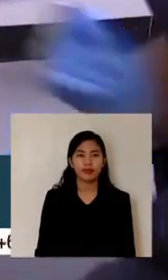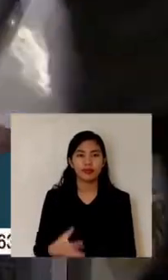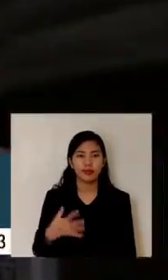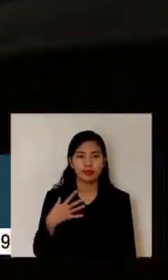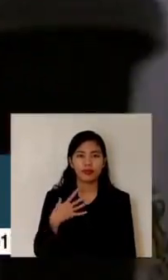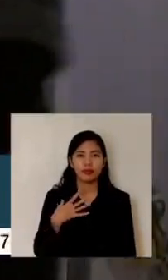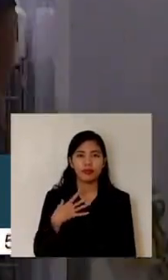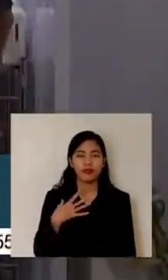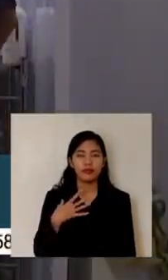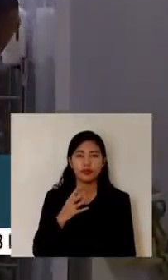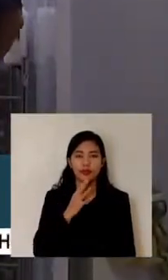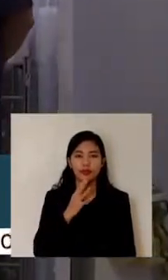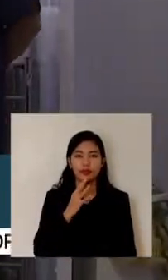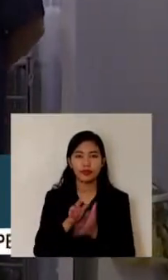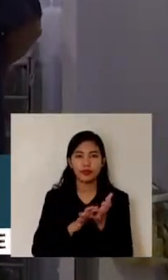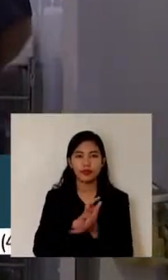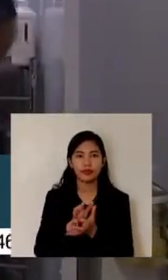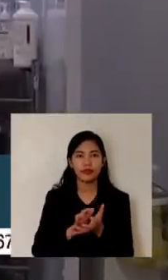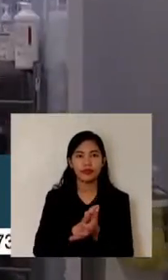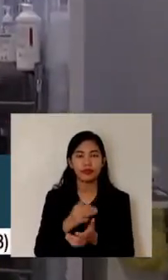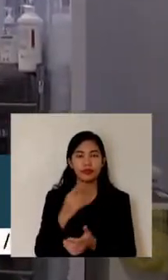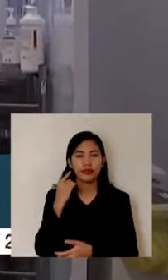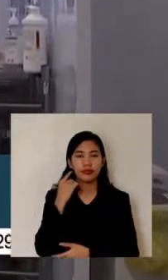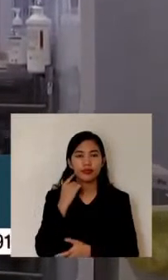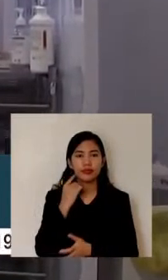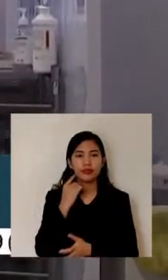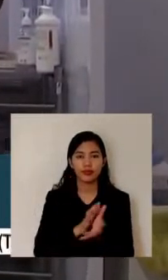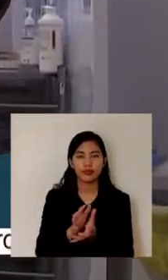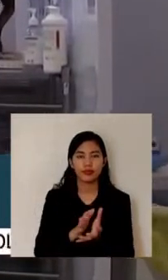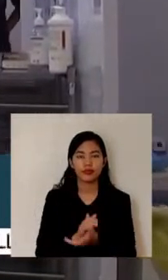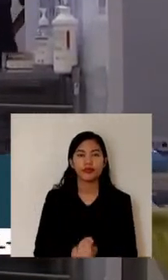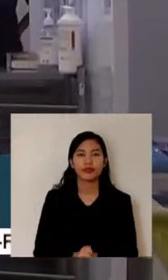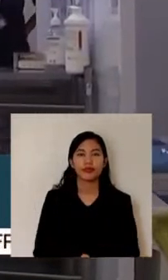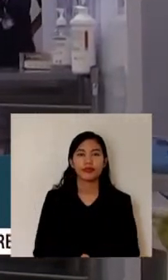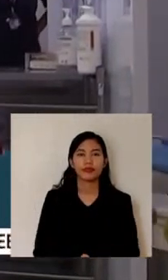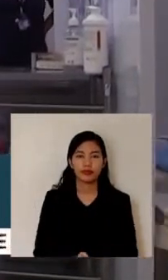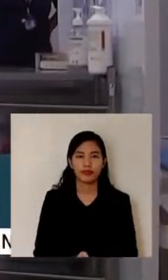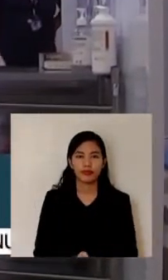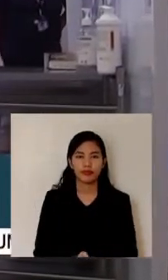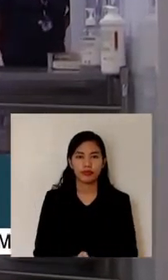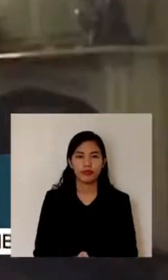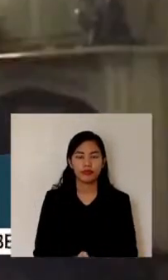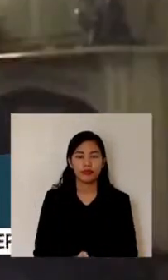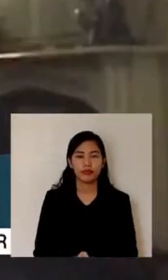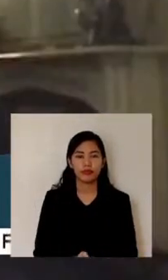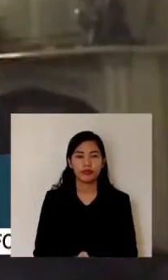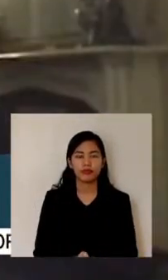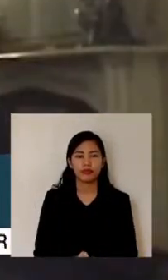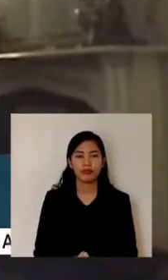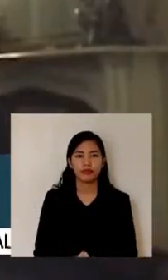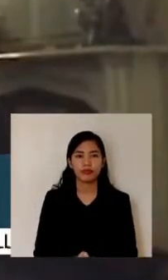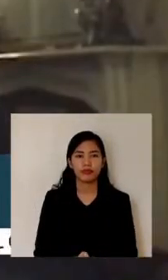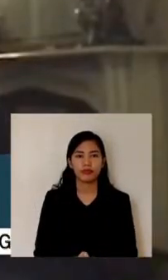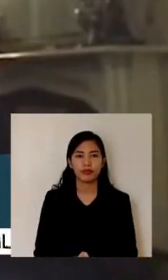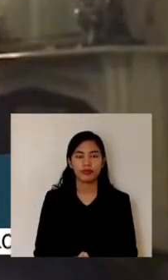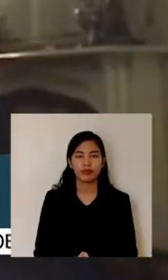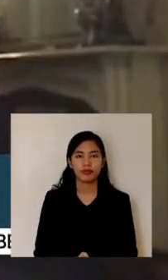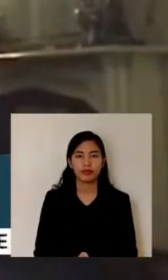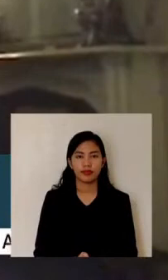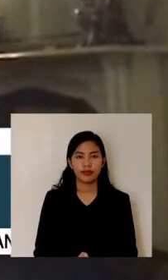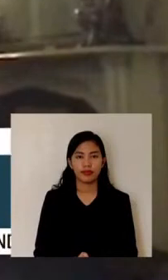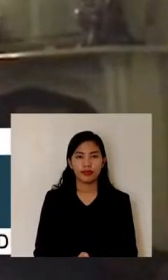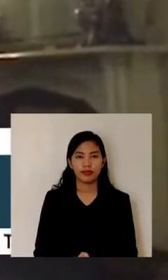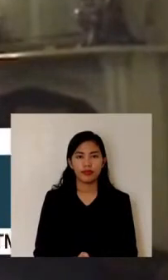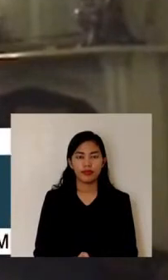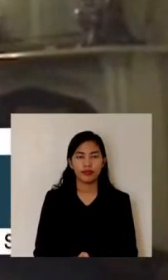in December, the severity of Omicron and the impact of boosters had been unclear. As the amount of